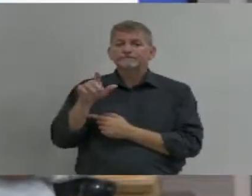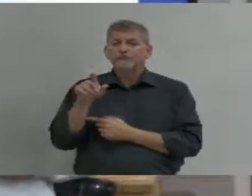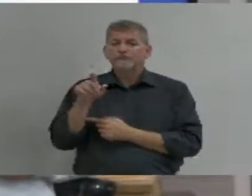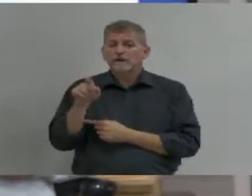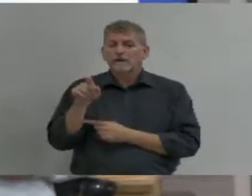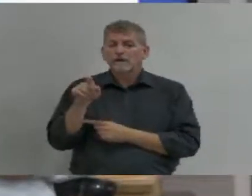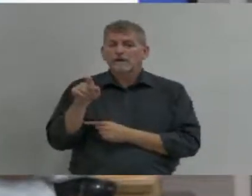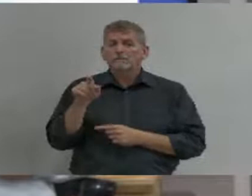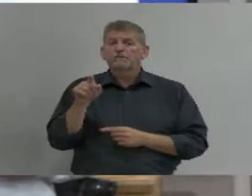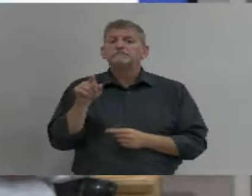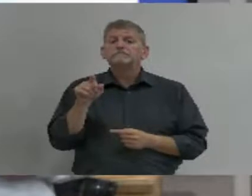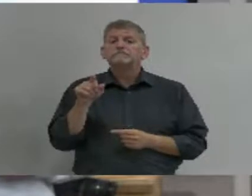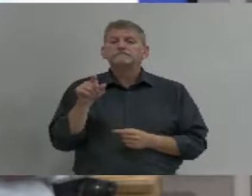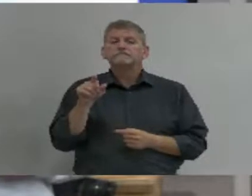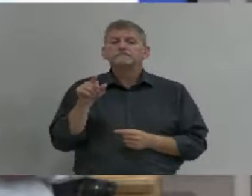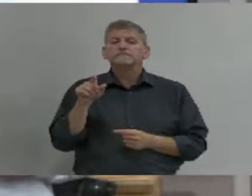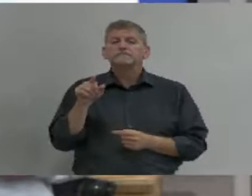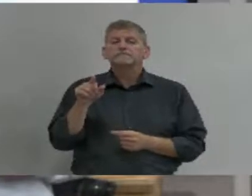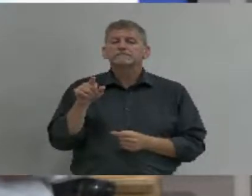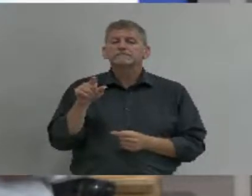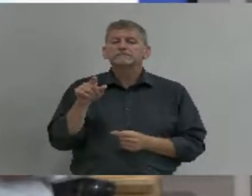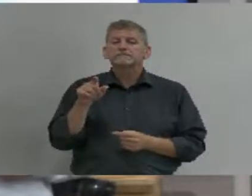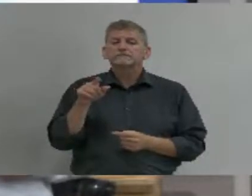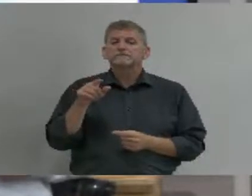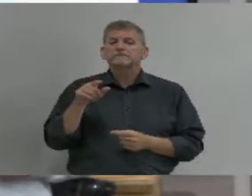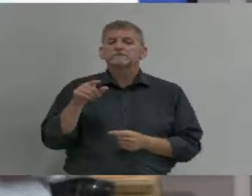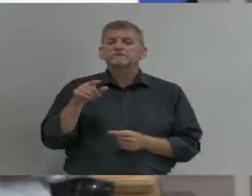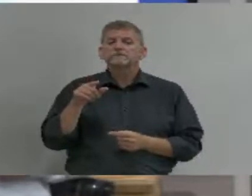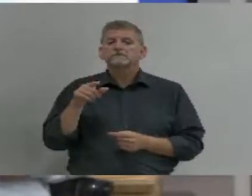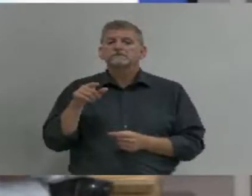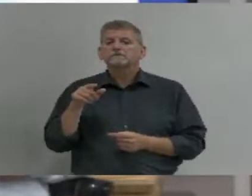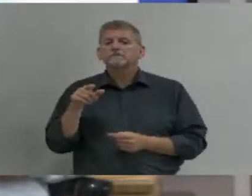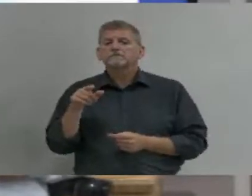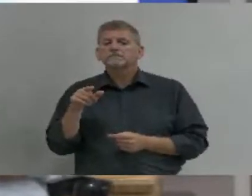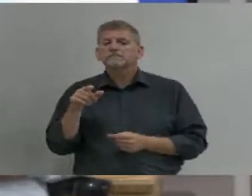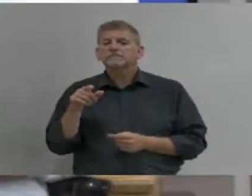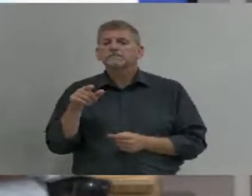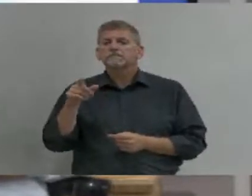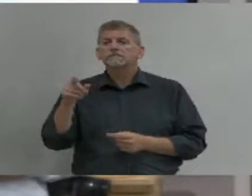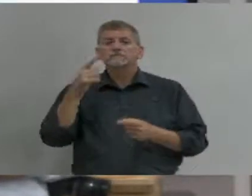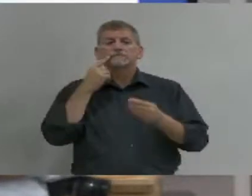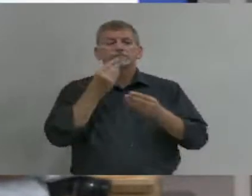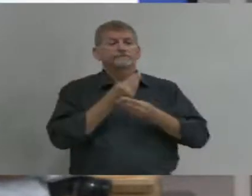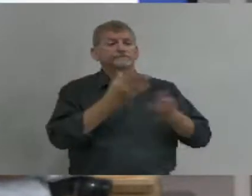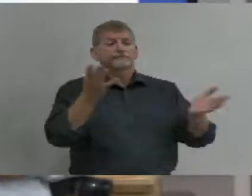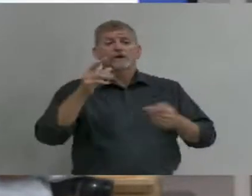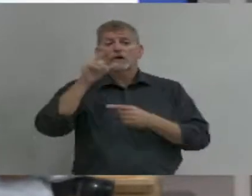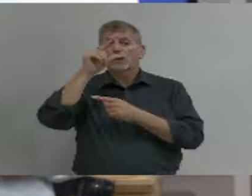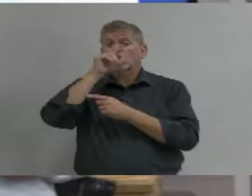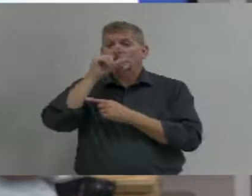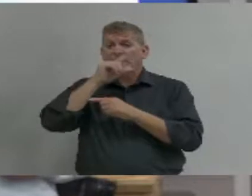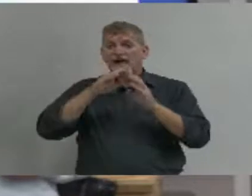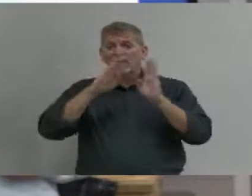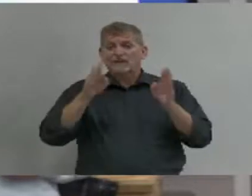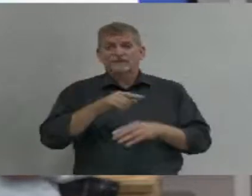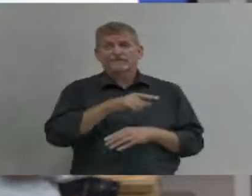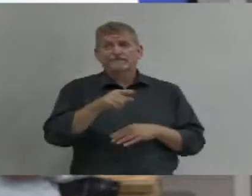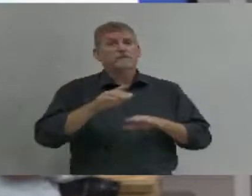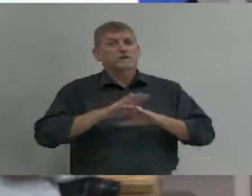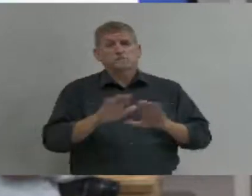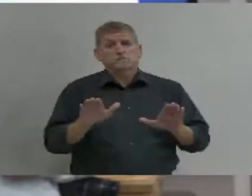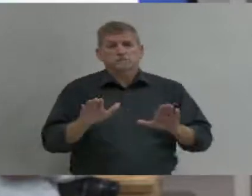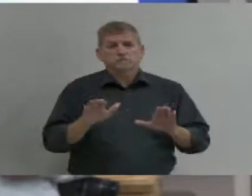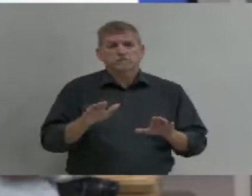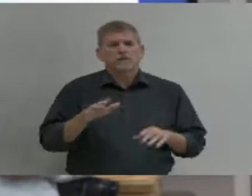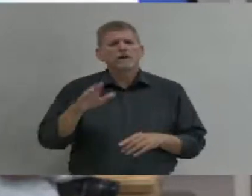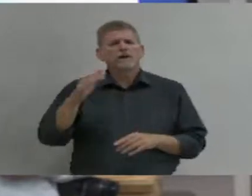Greek or co-op houses. Will the county health department at any point if the numbers get high enough, or if the numbers